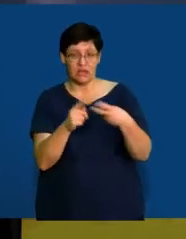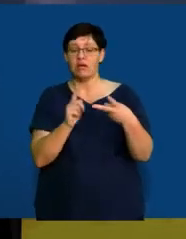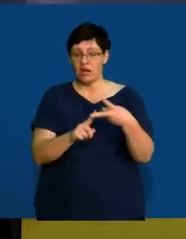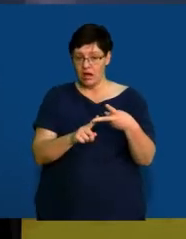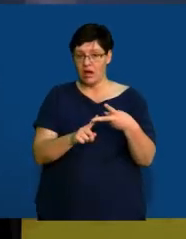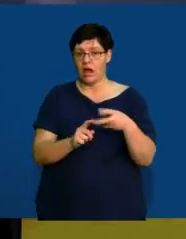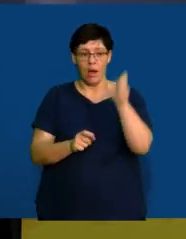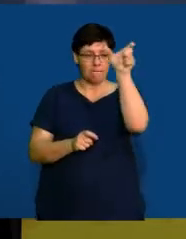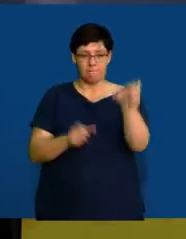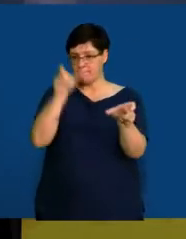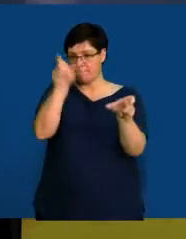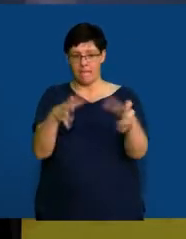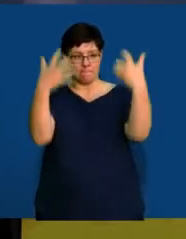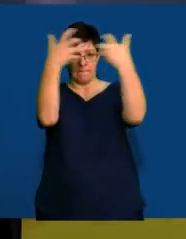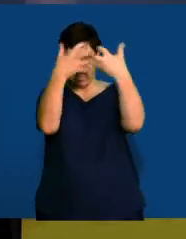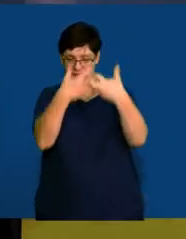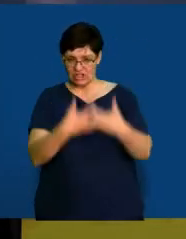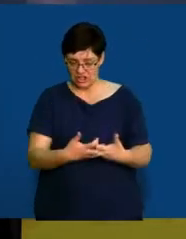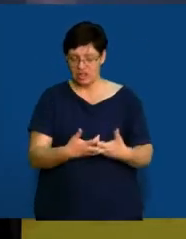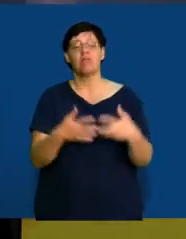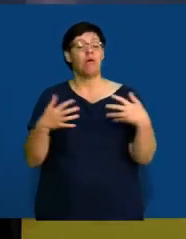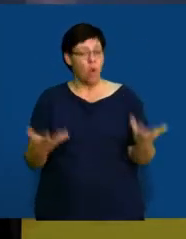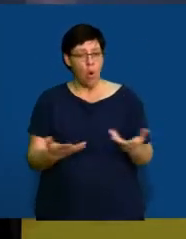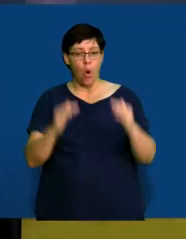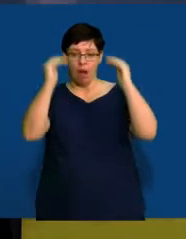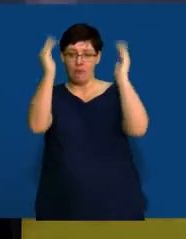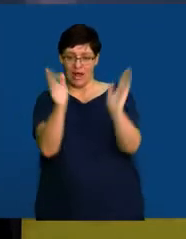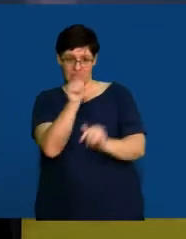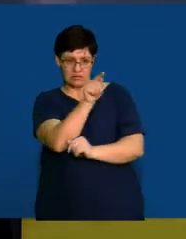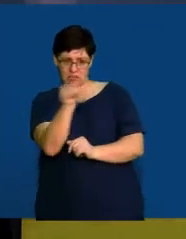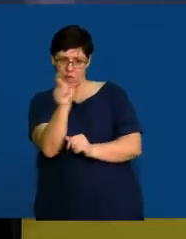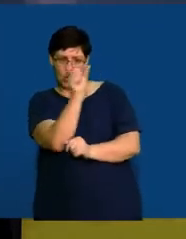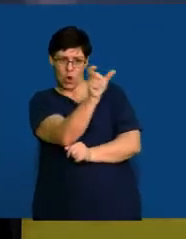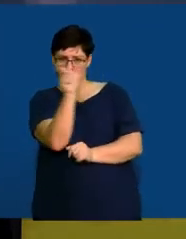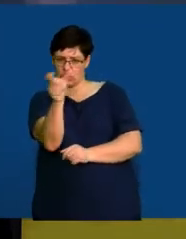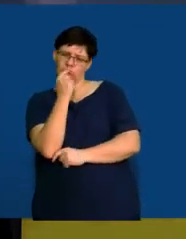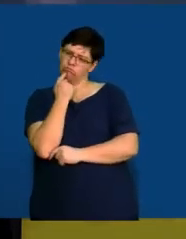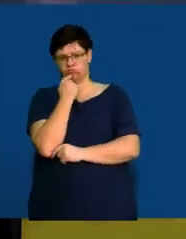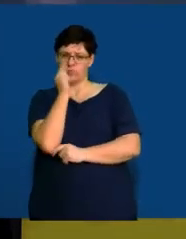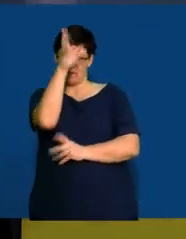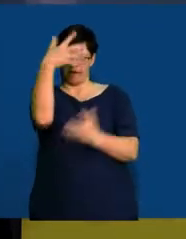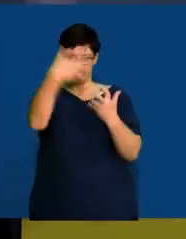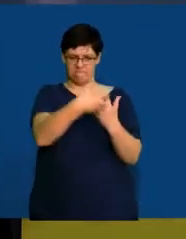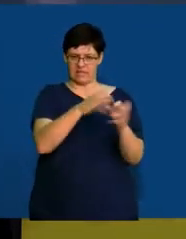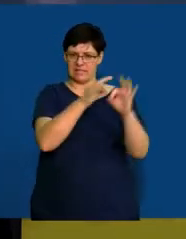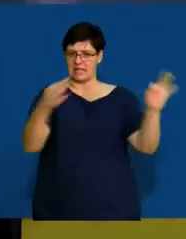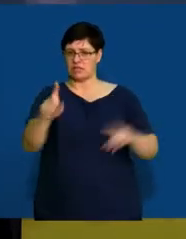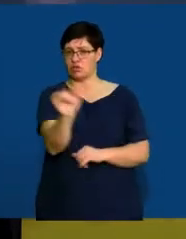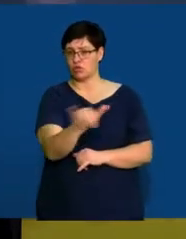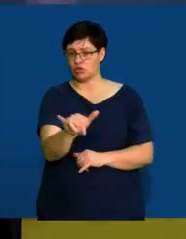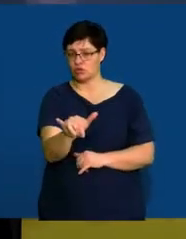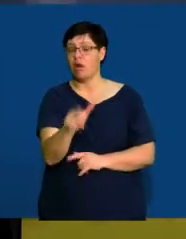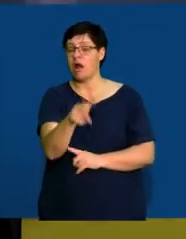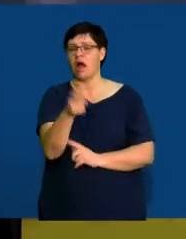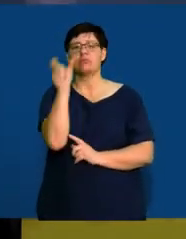column A, column B, and selecting the appropriate word within brackets. Think about it, guys. Those familiar